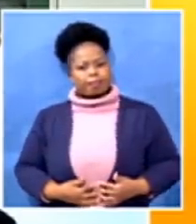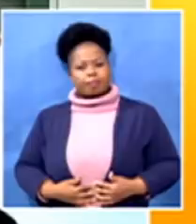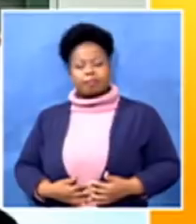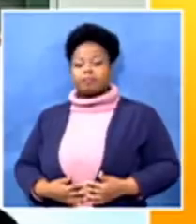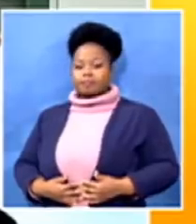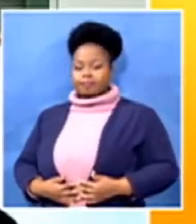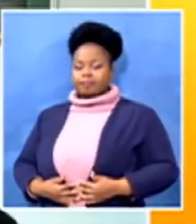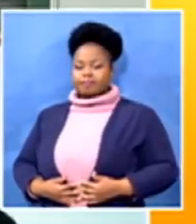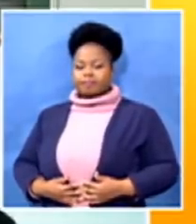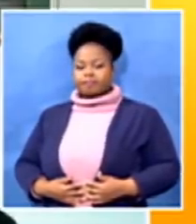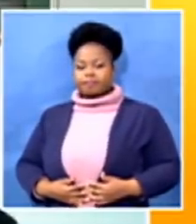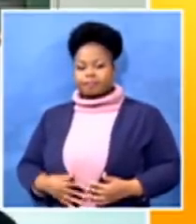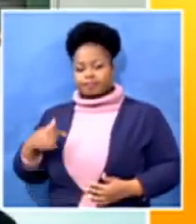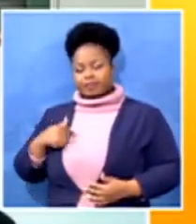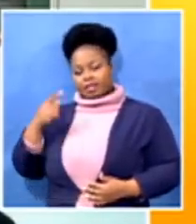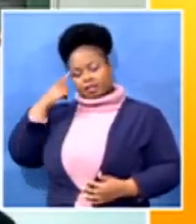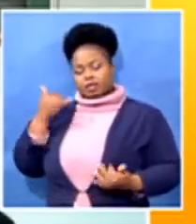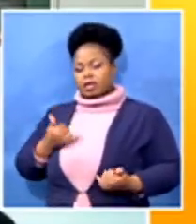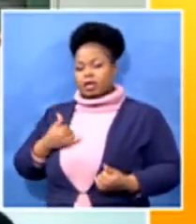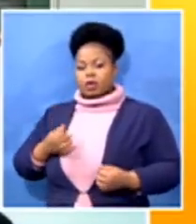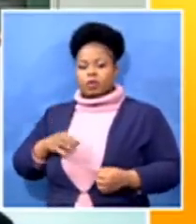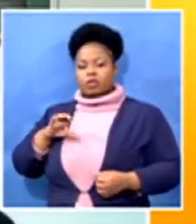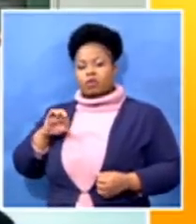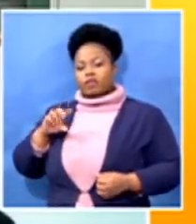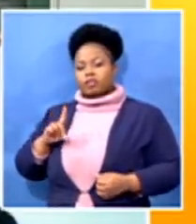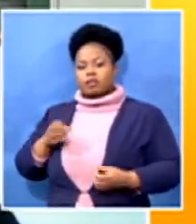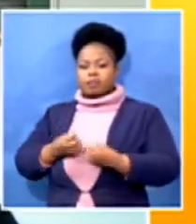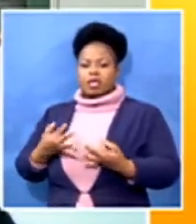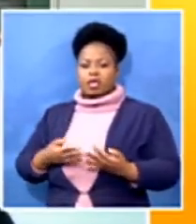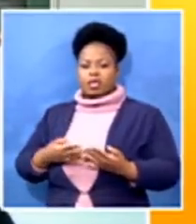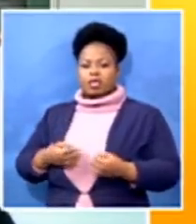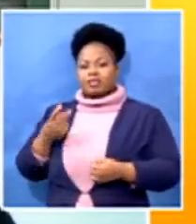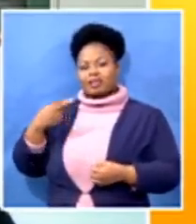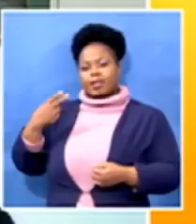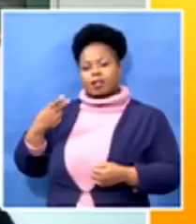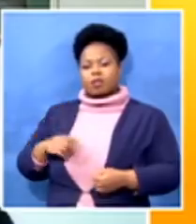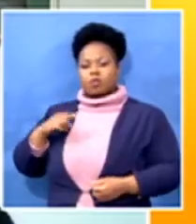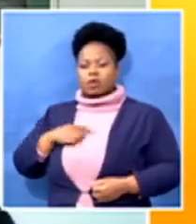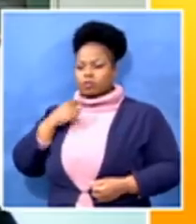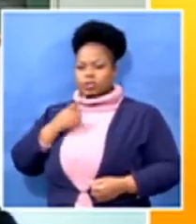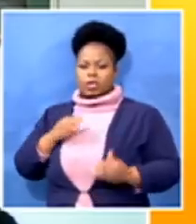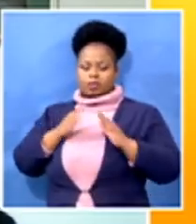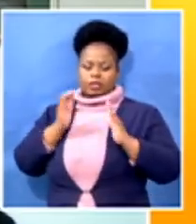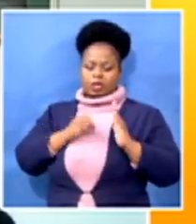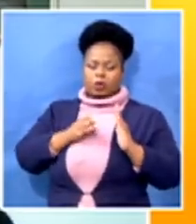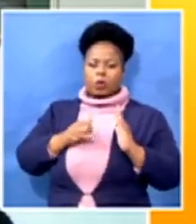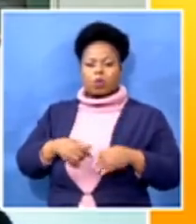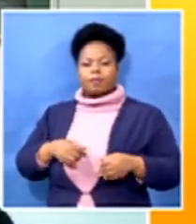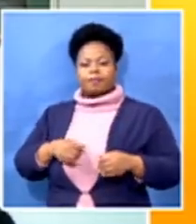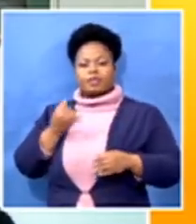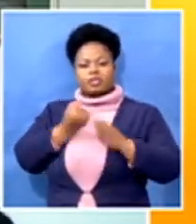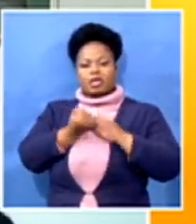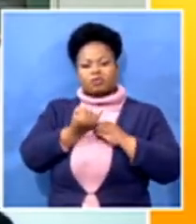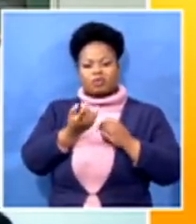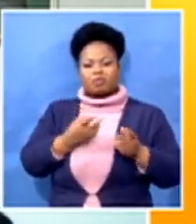I think, and again with COVID, a lot of these symptoms may overlap, where we're telling people to self-isolate, stay at home. So there could